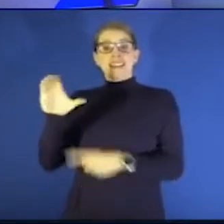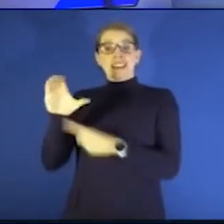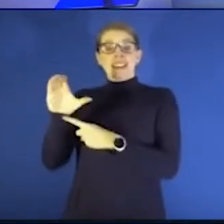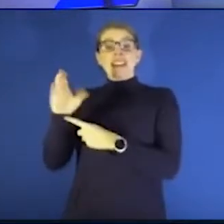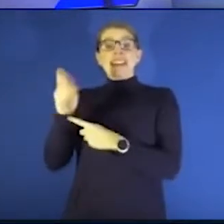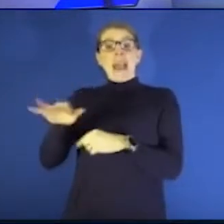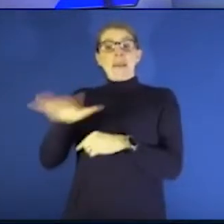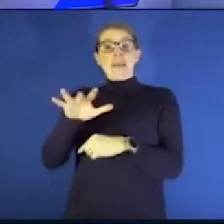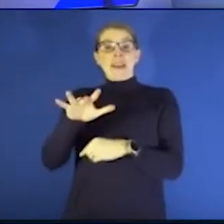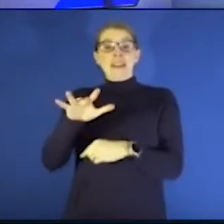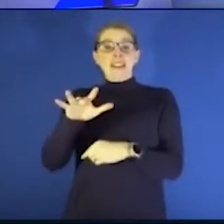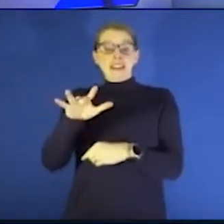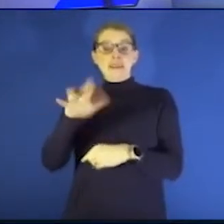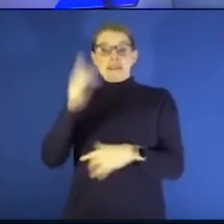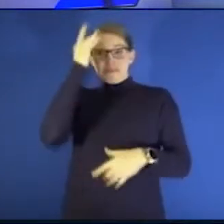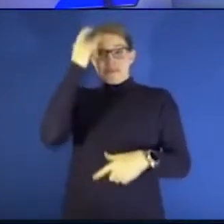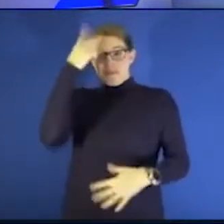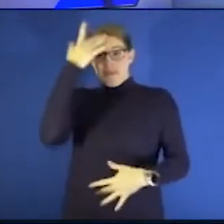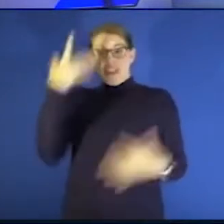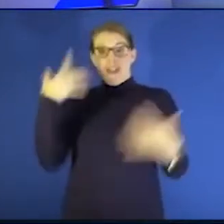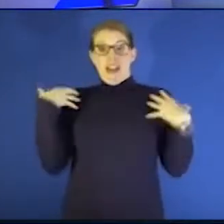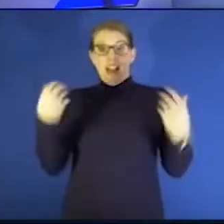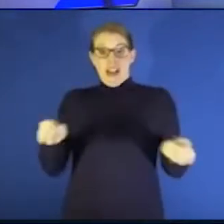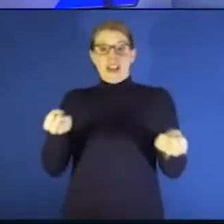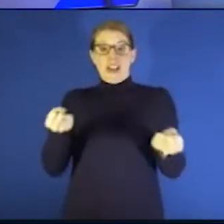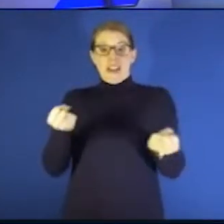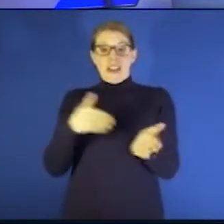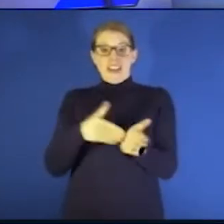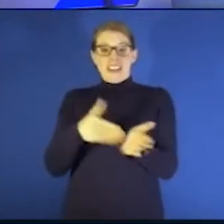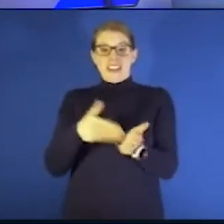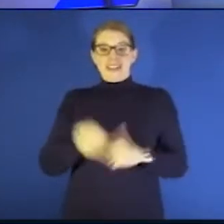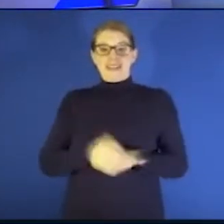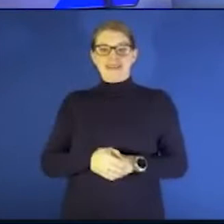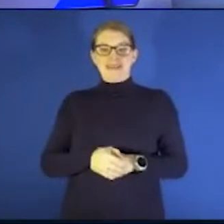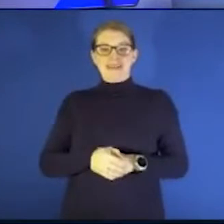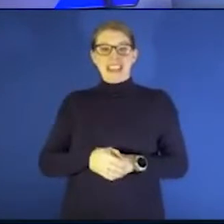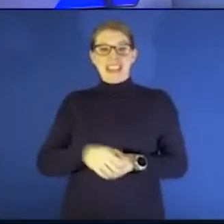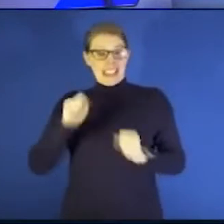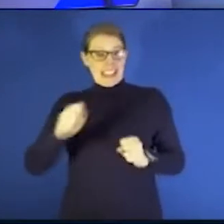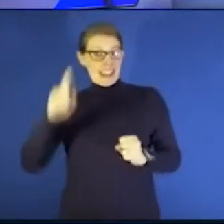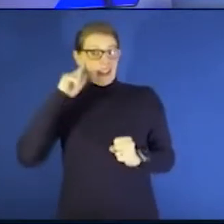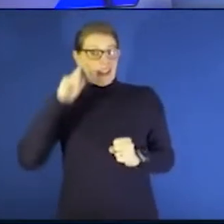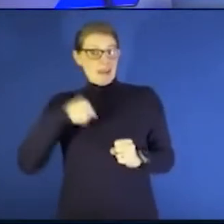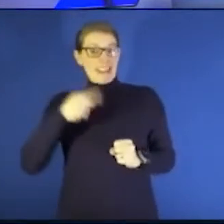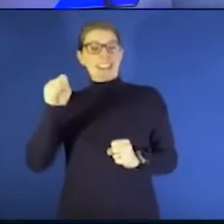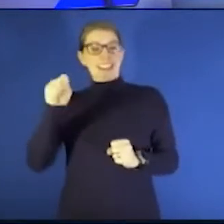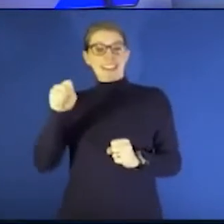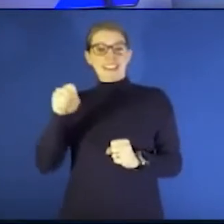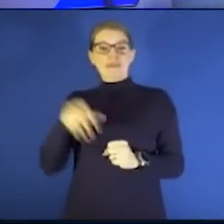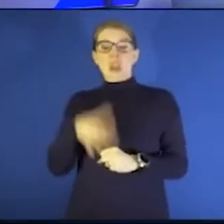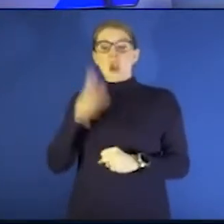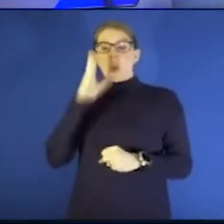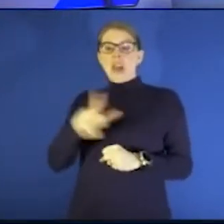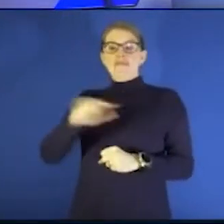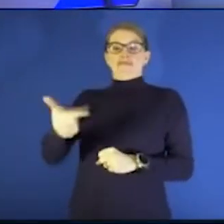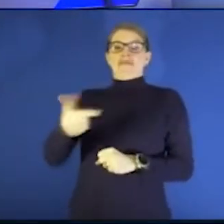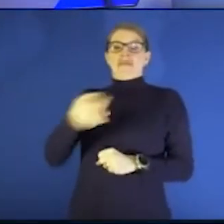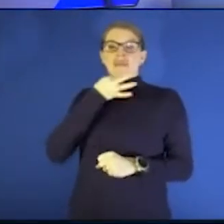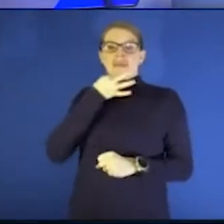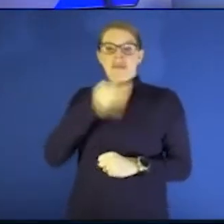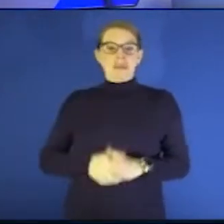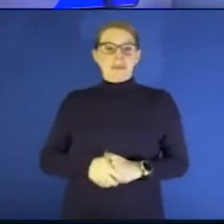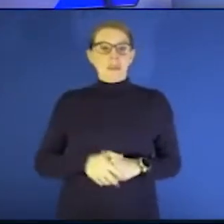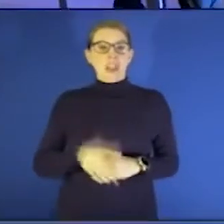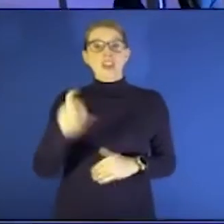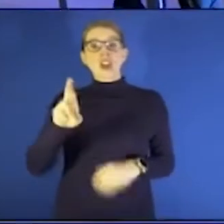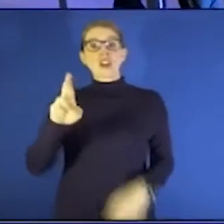Douglas. Good morning. Can you hear me? I sure can. Good to see you. We're going to get back with you here in just a moment. Dr. Myers, I do want to continue on with you.